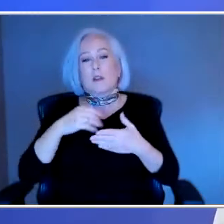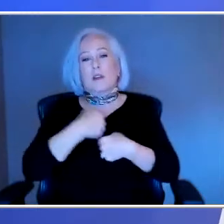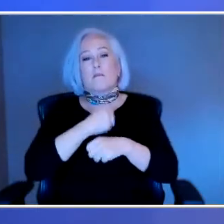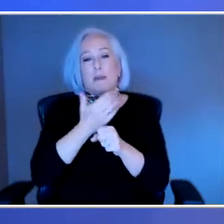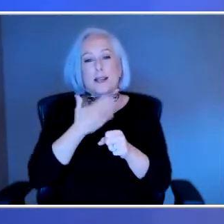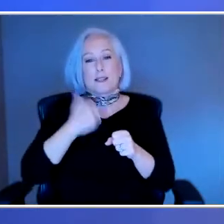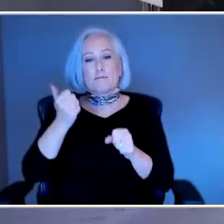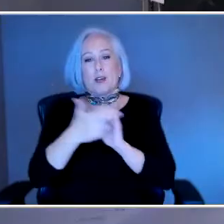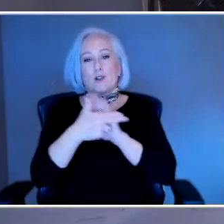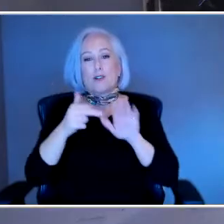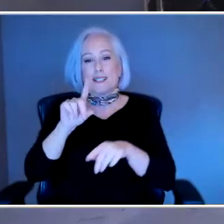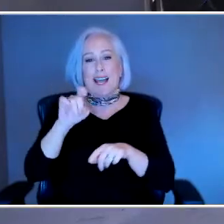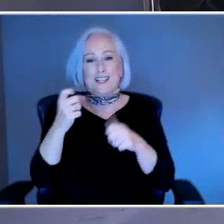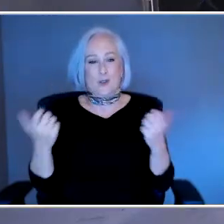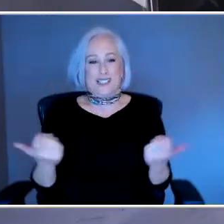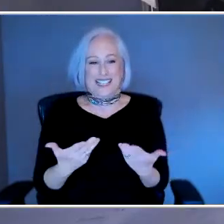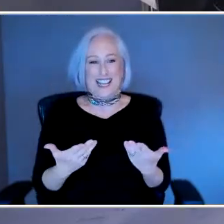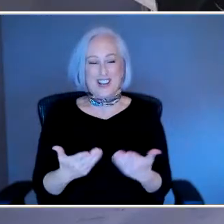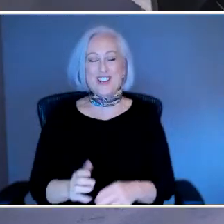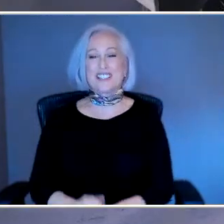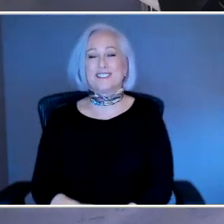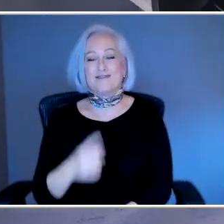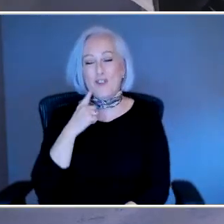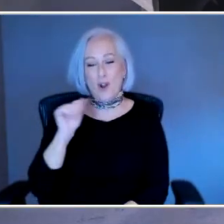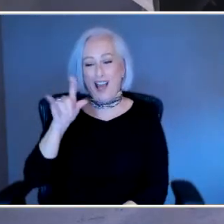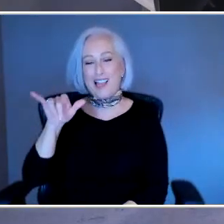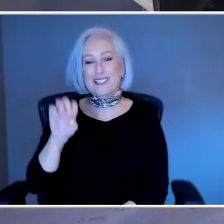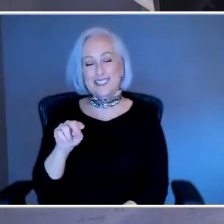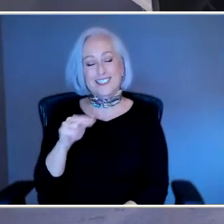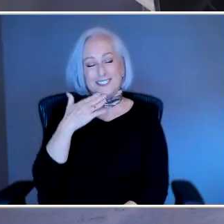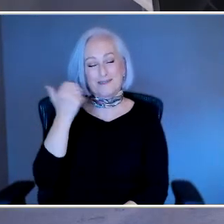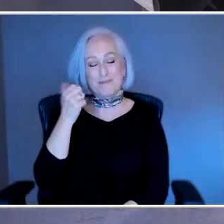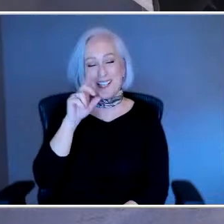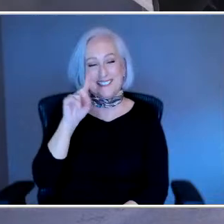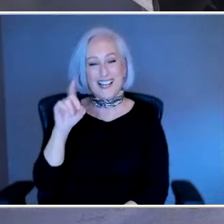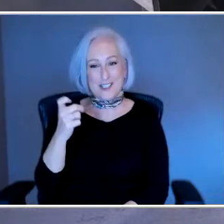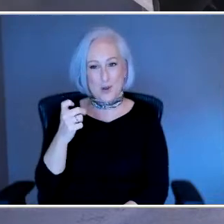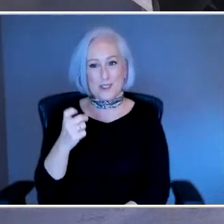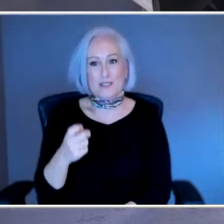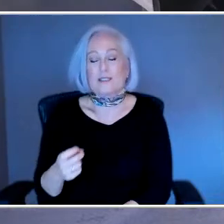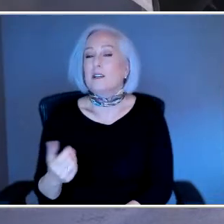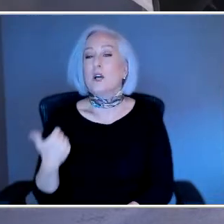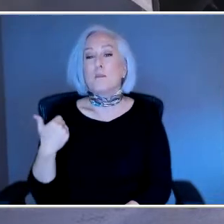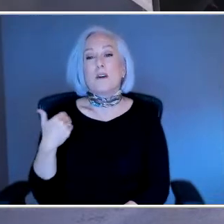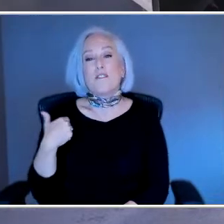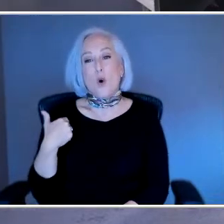diagnosis. So earlier this week, we had a survivor on our program who had 2